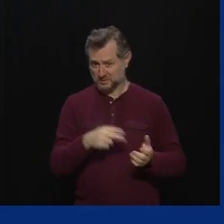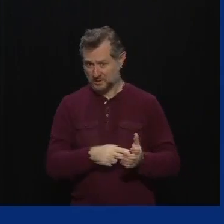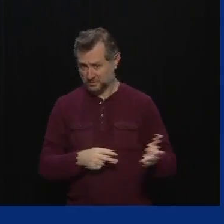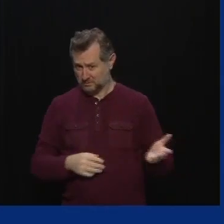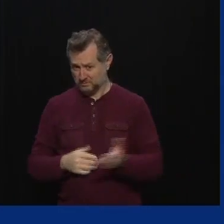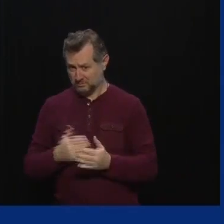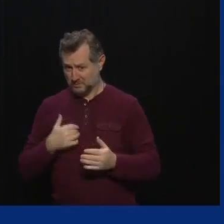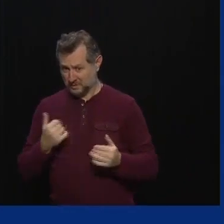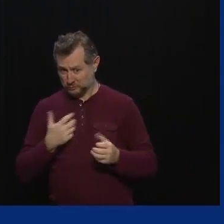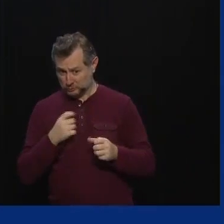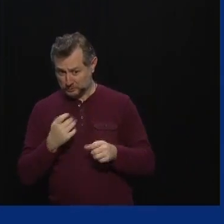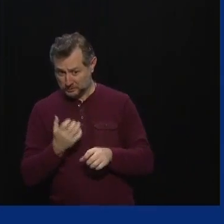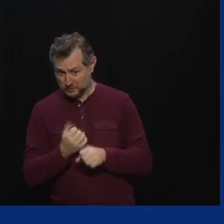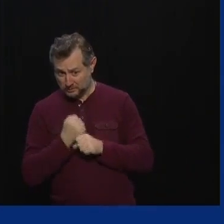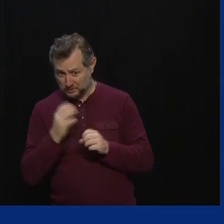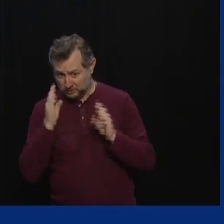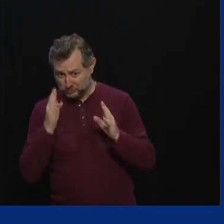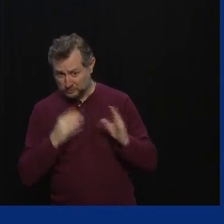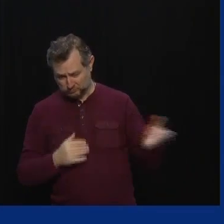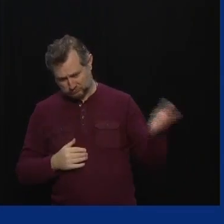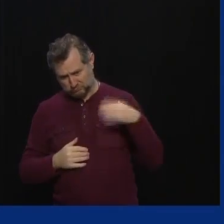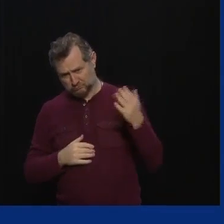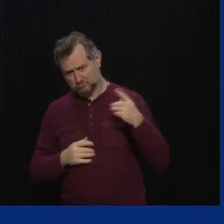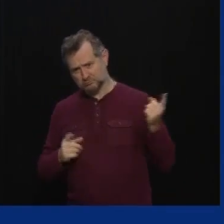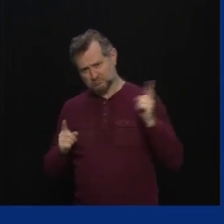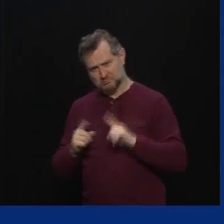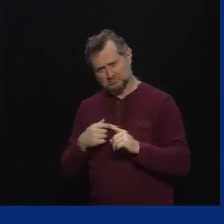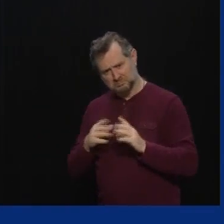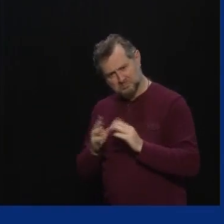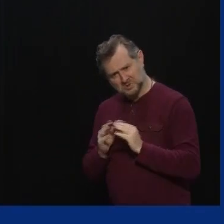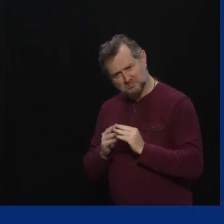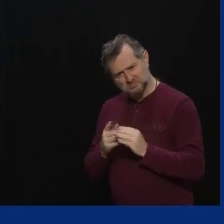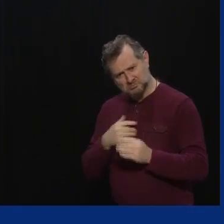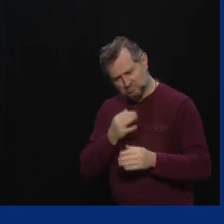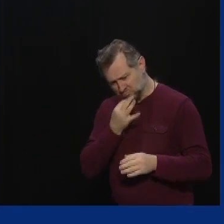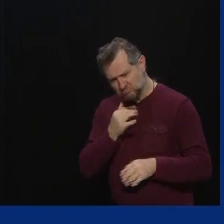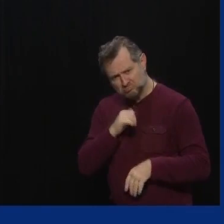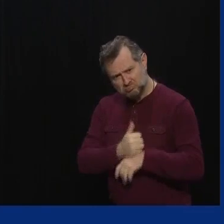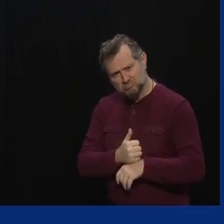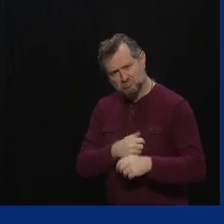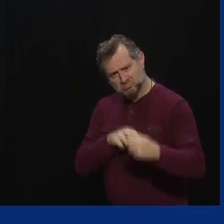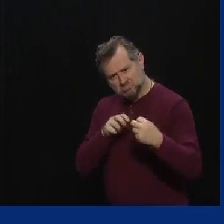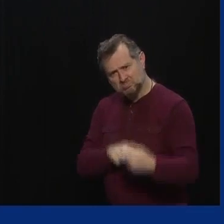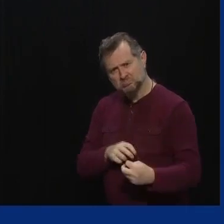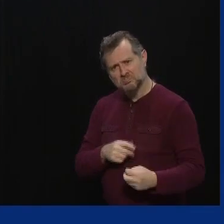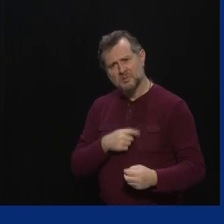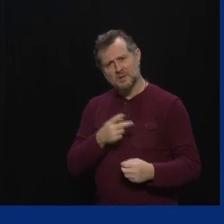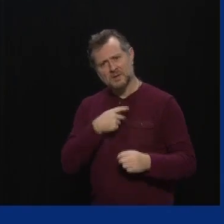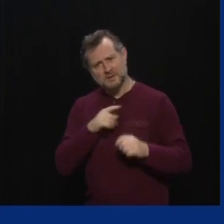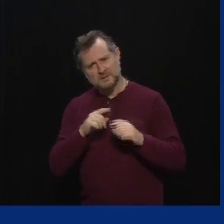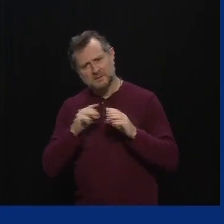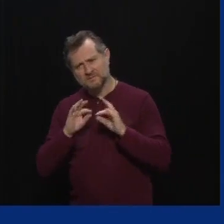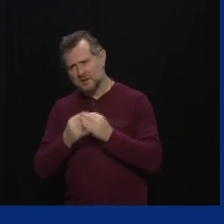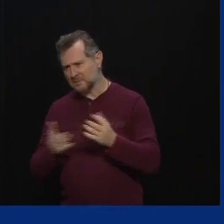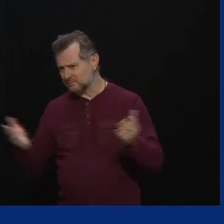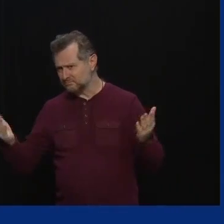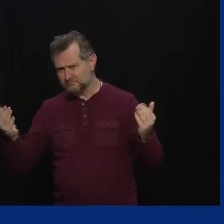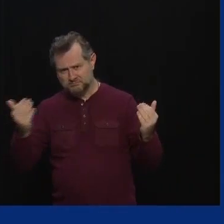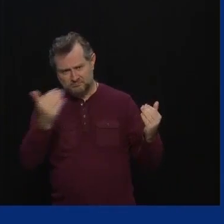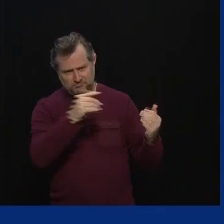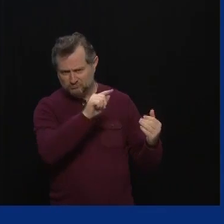on inside. Let's have a meeting. Let's set it up within a couple weeks and bring these families here who deserve to have someone give